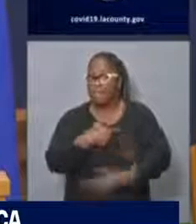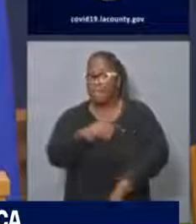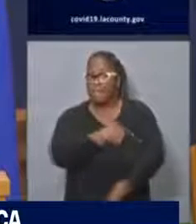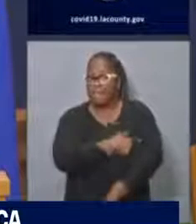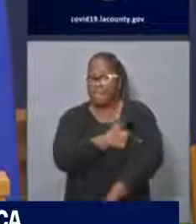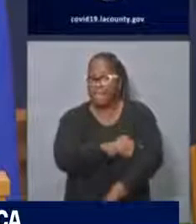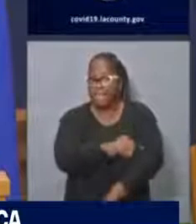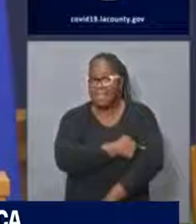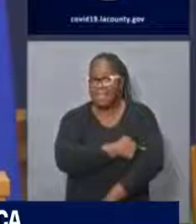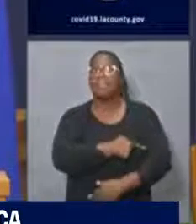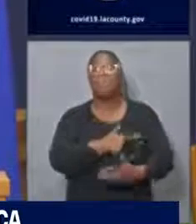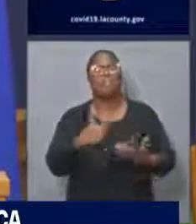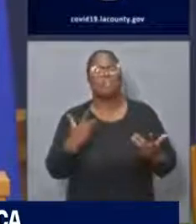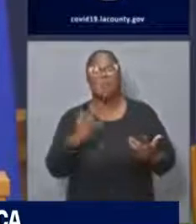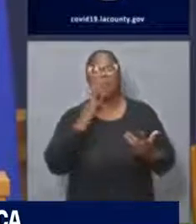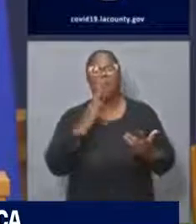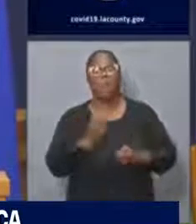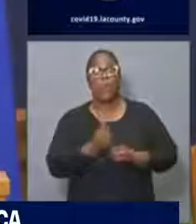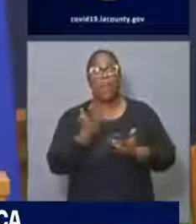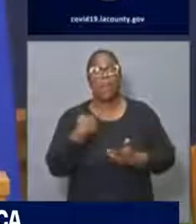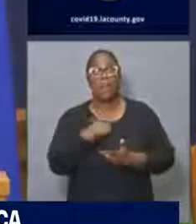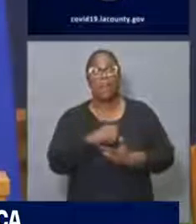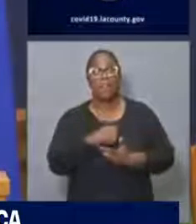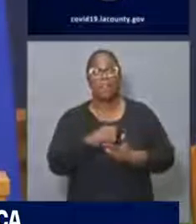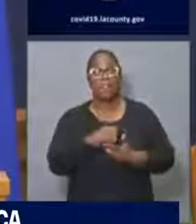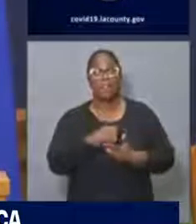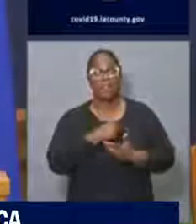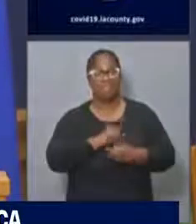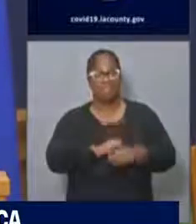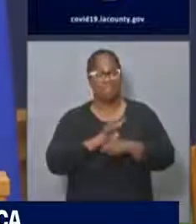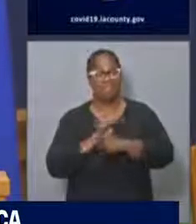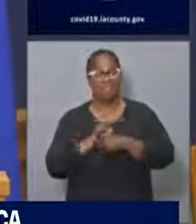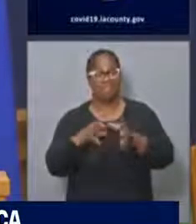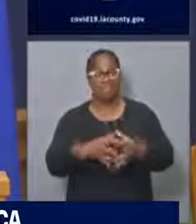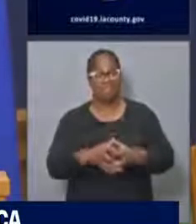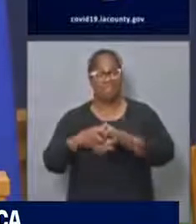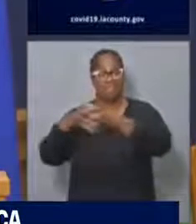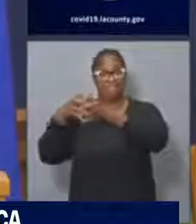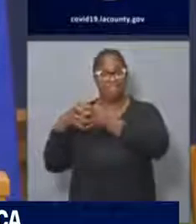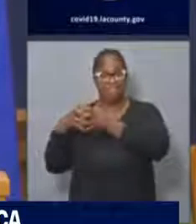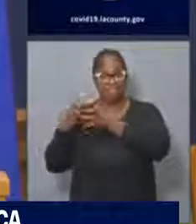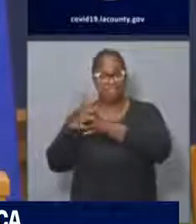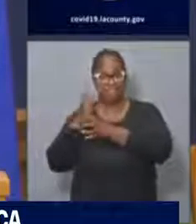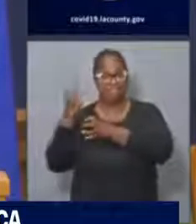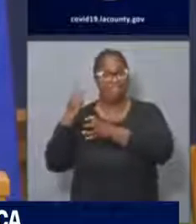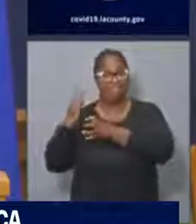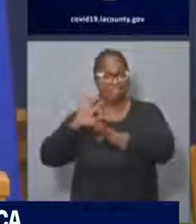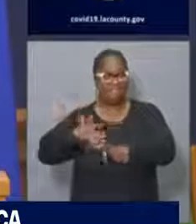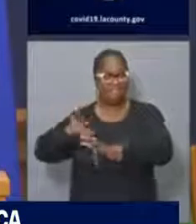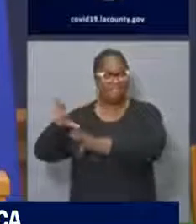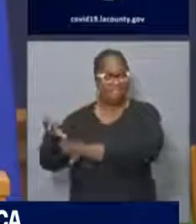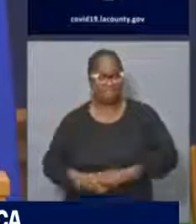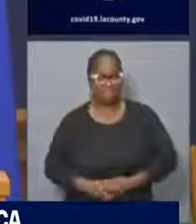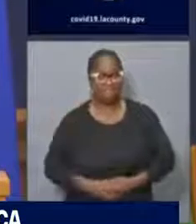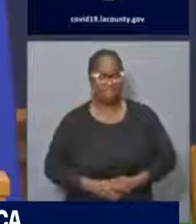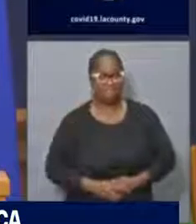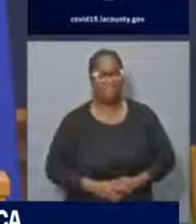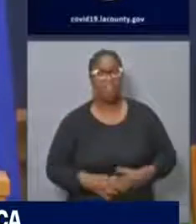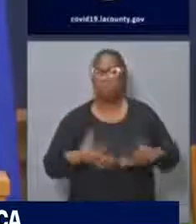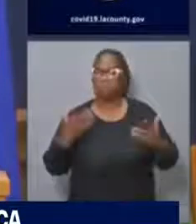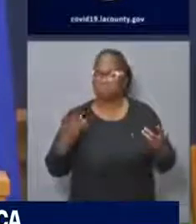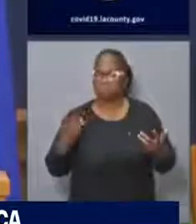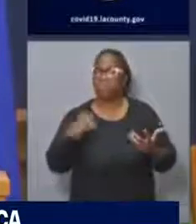us to put the pandemic behind us for good. Testing sites can be one of many important access points of entry for